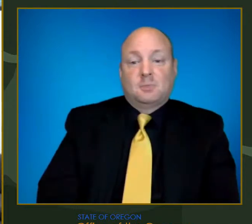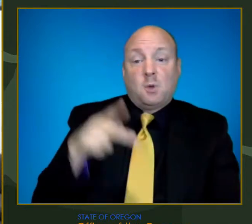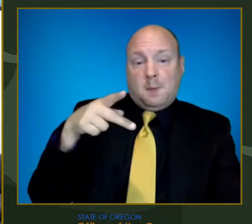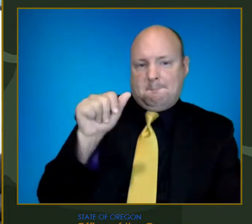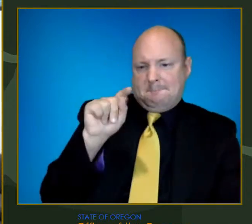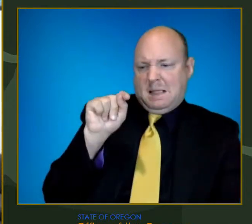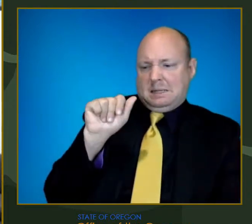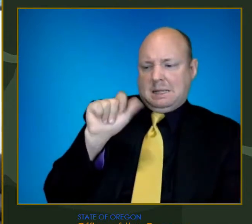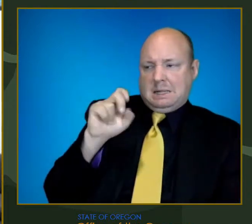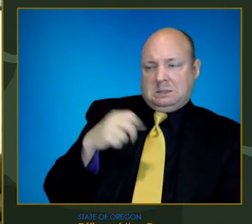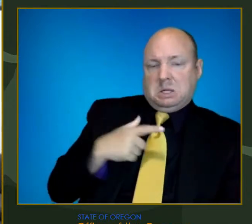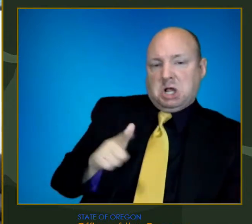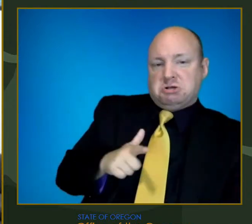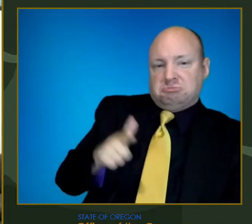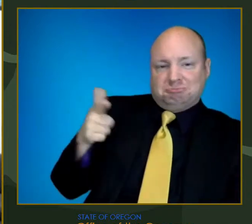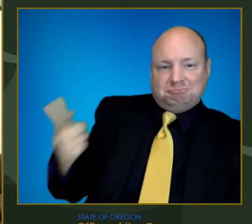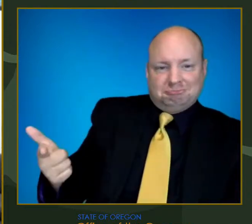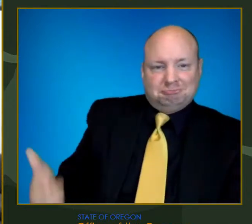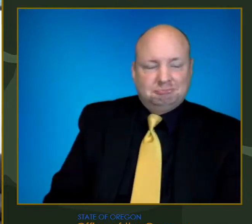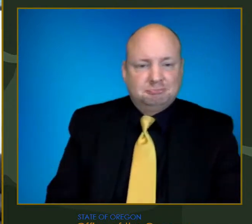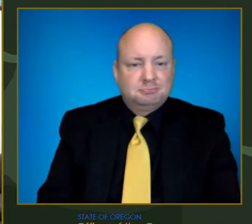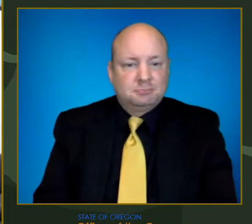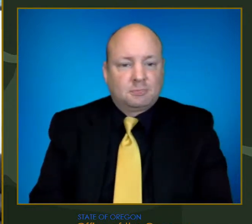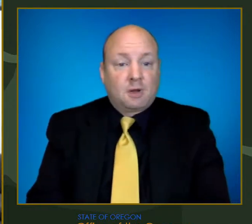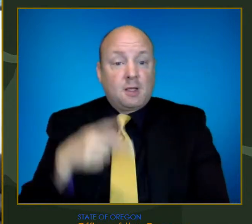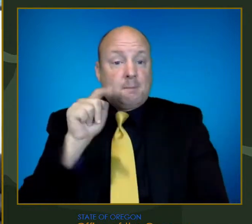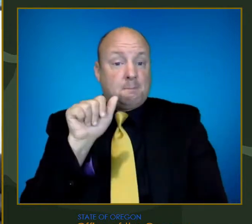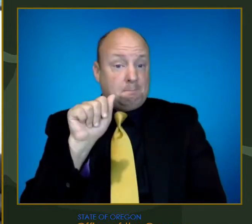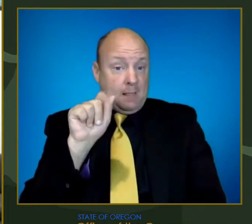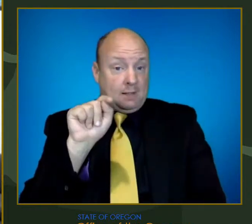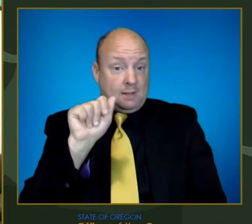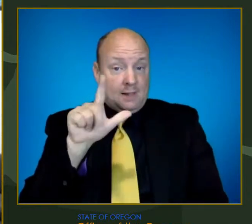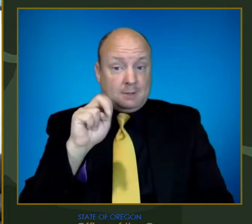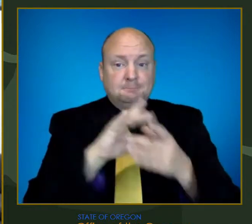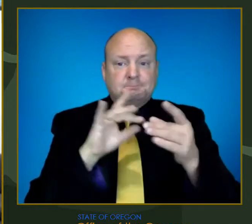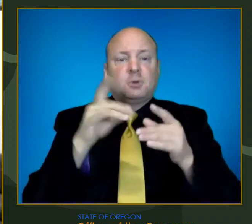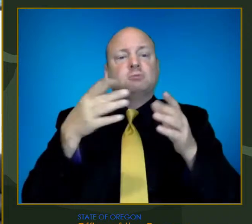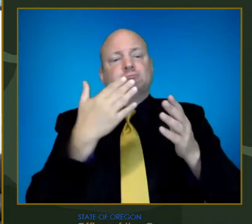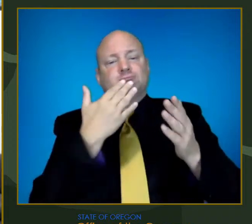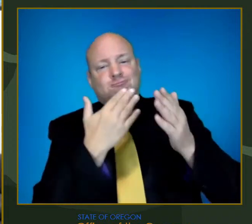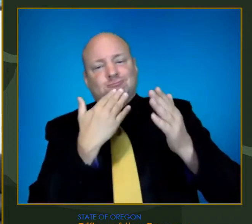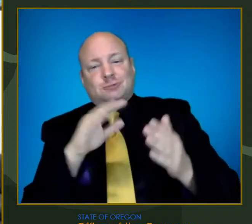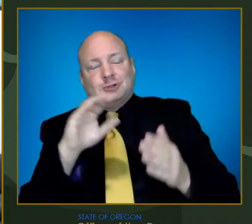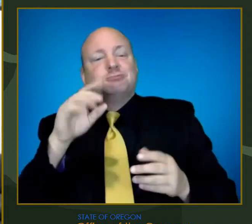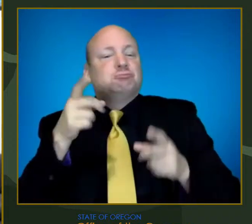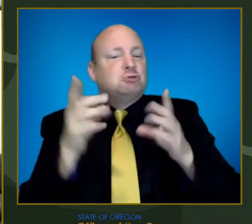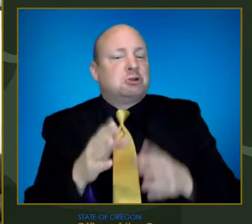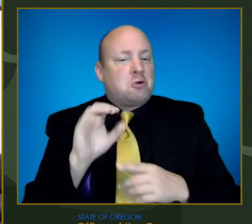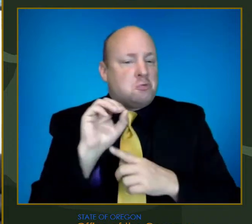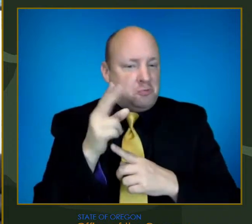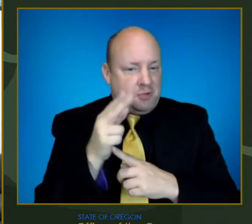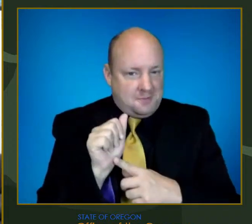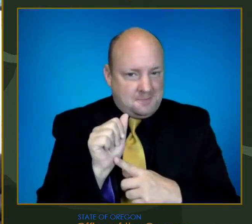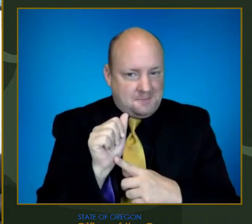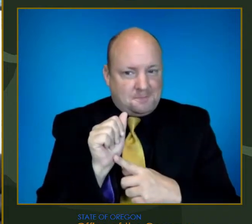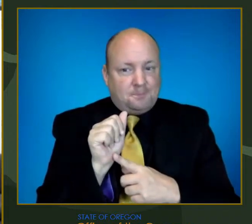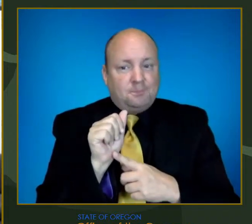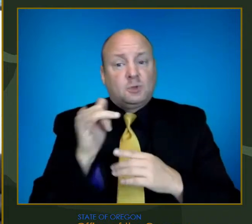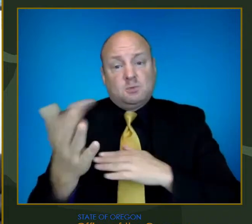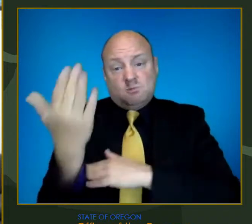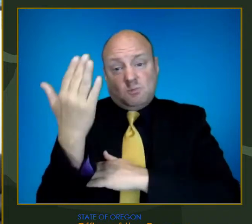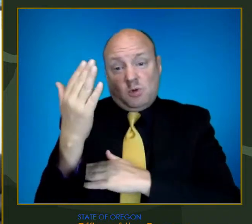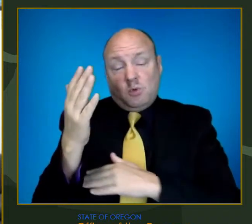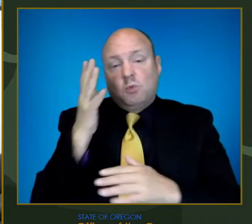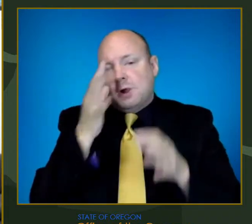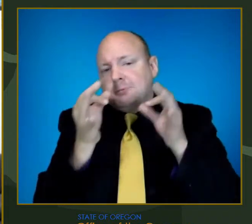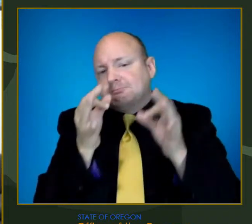Thank you, Governor Brown. I'm Patrick Allen, Director of the Oregon Health Authority. This morning, I want to give you an update on steps the Oregon Health